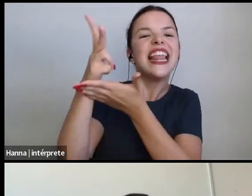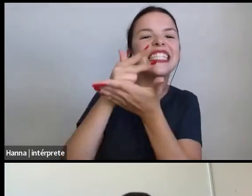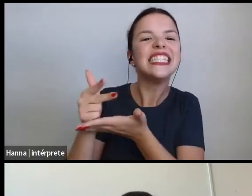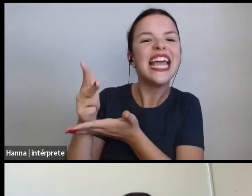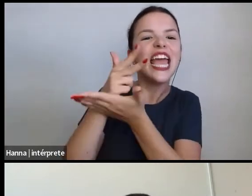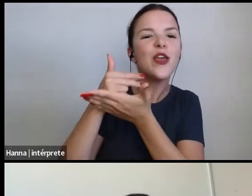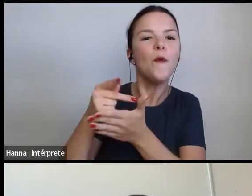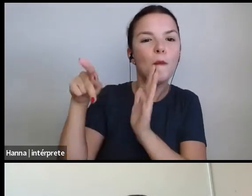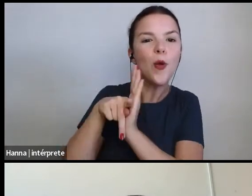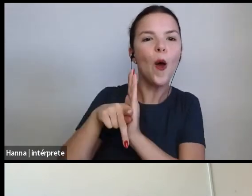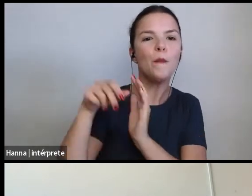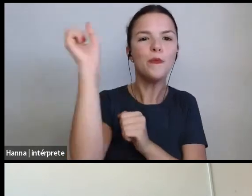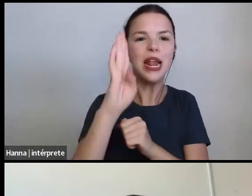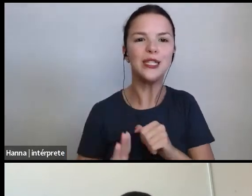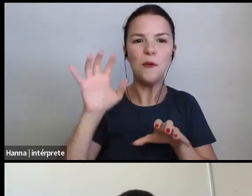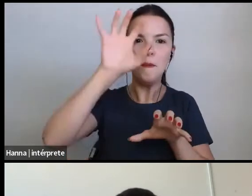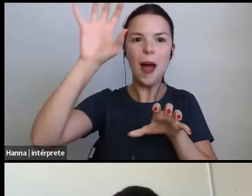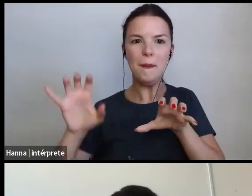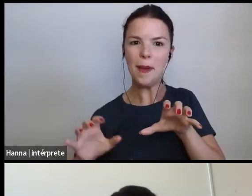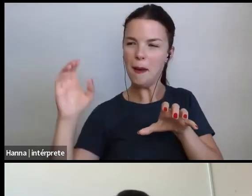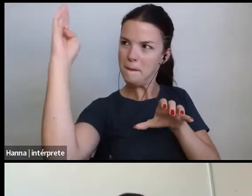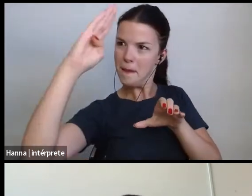Thank you so much, Anderson, for